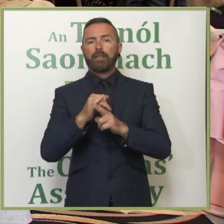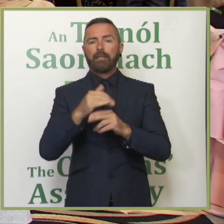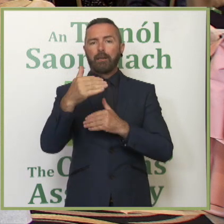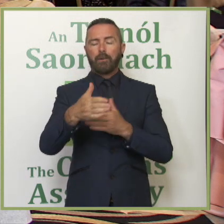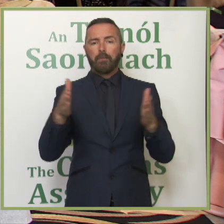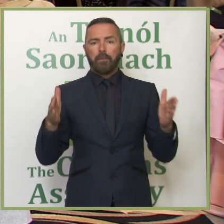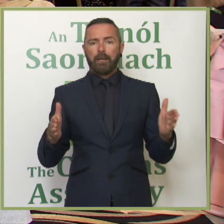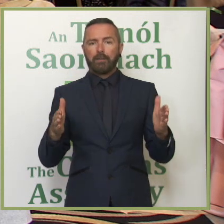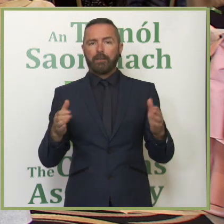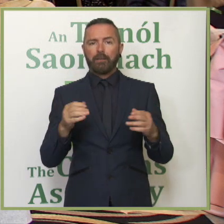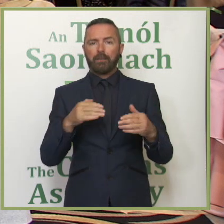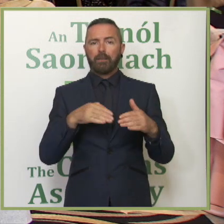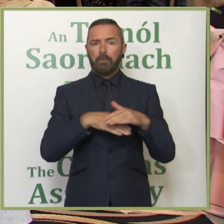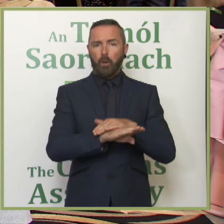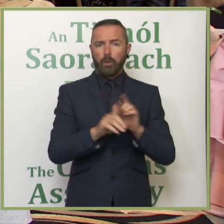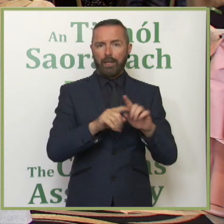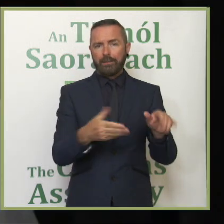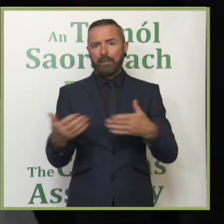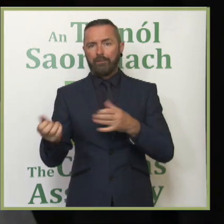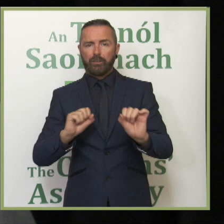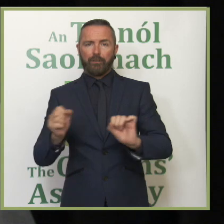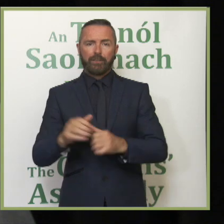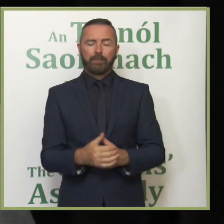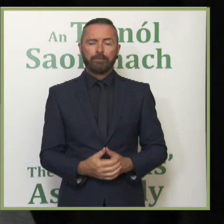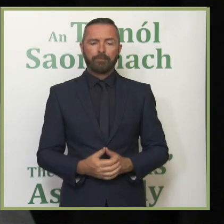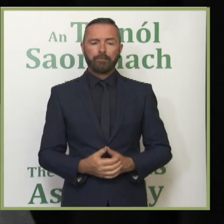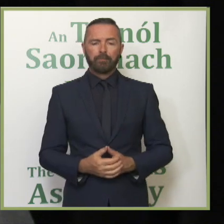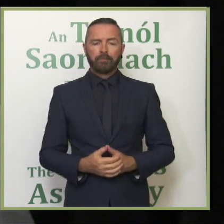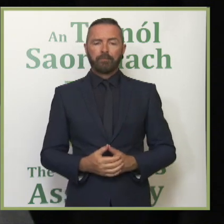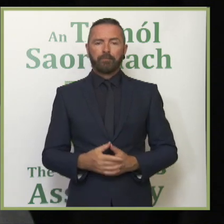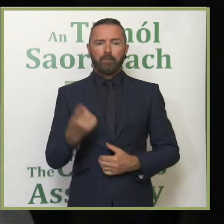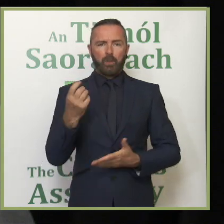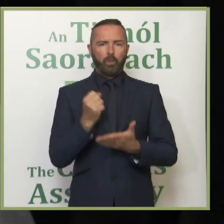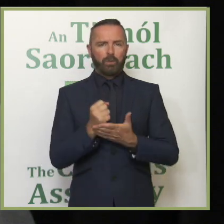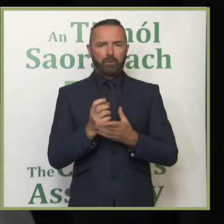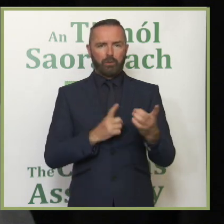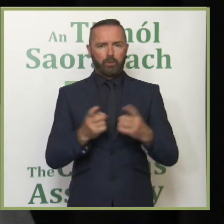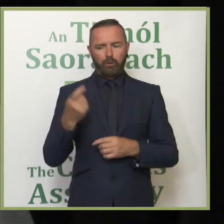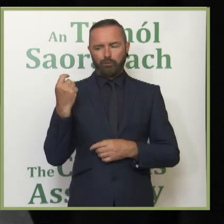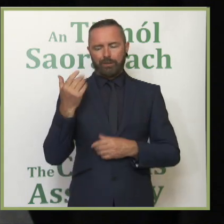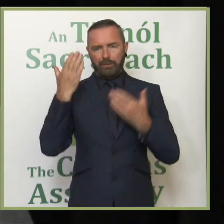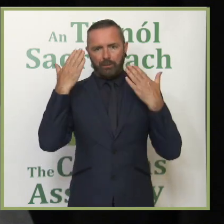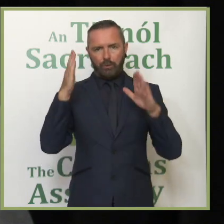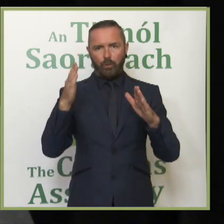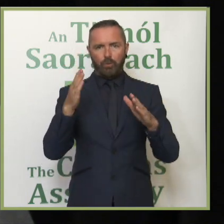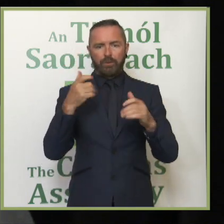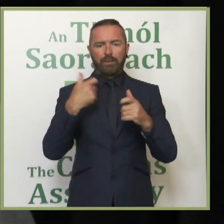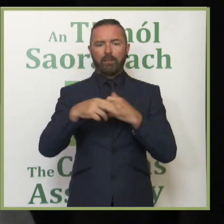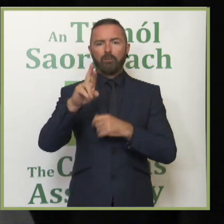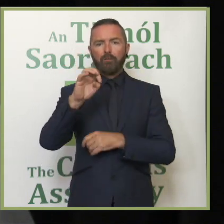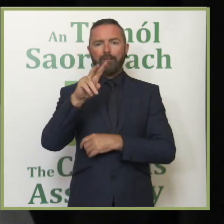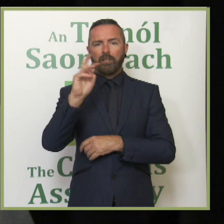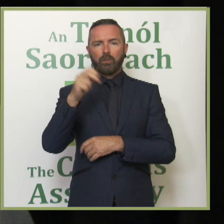in postal and delivery services. A study we did shows us an indication of this, with their revenues dropping